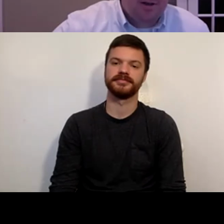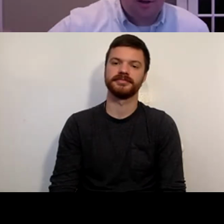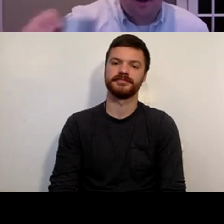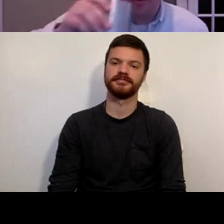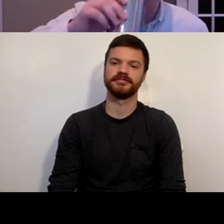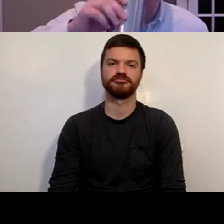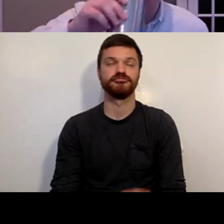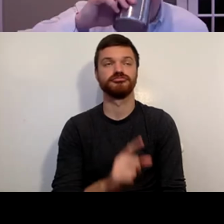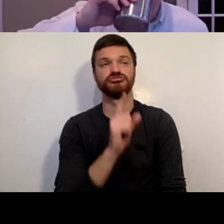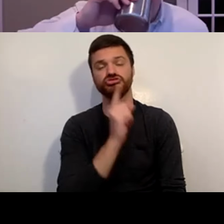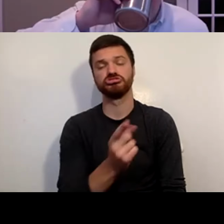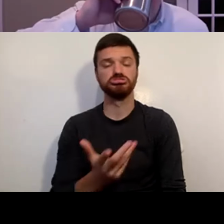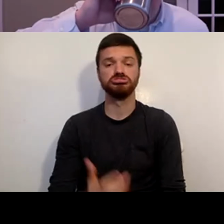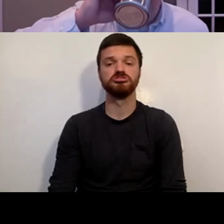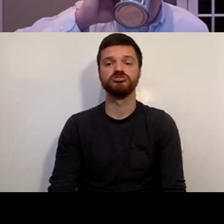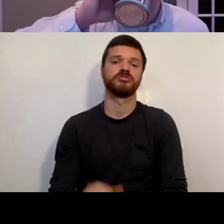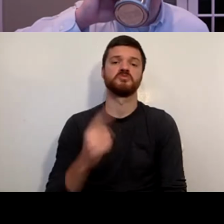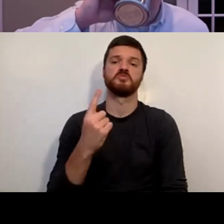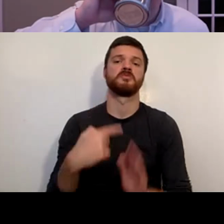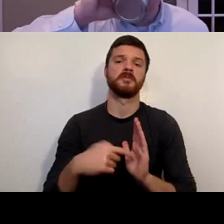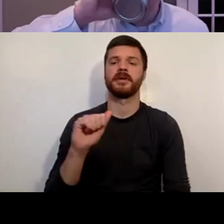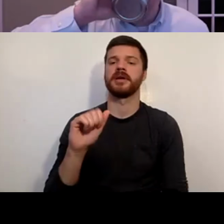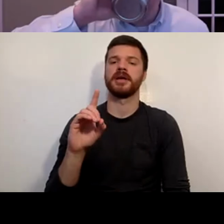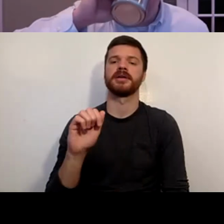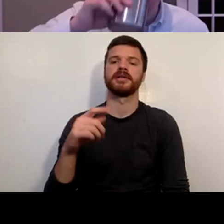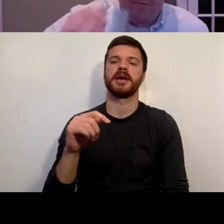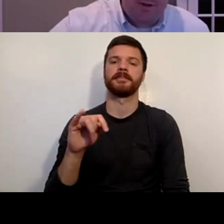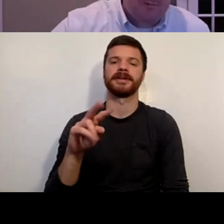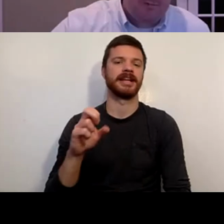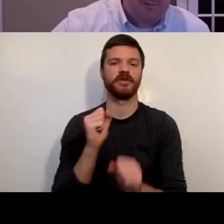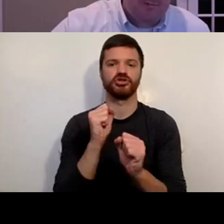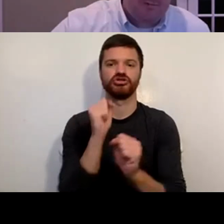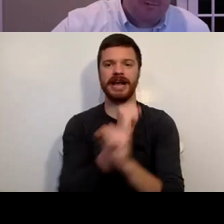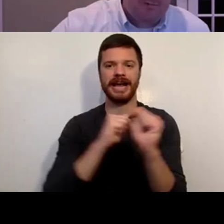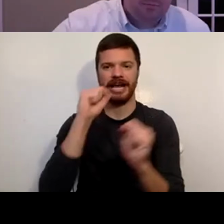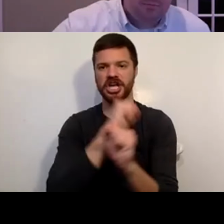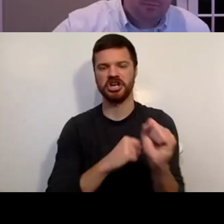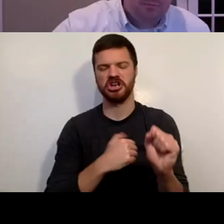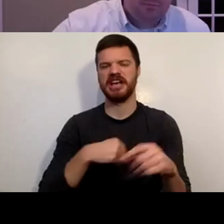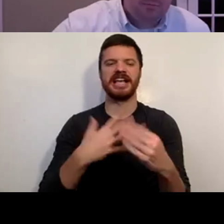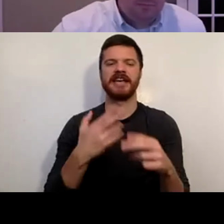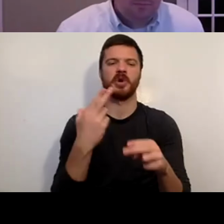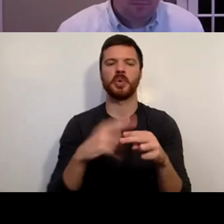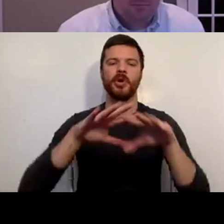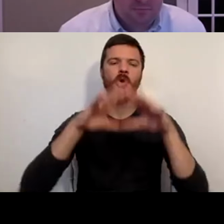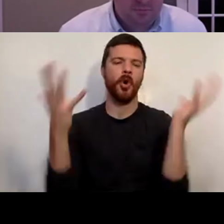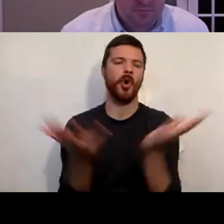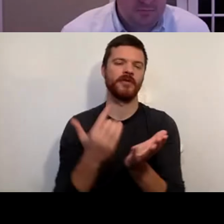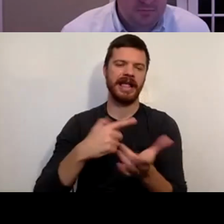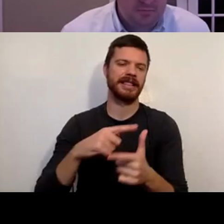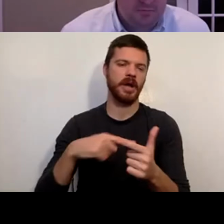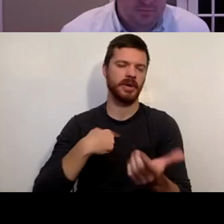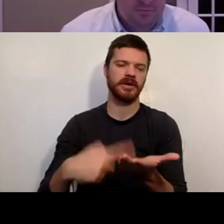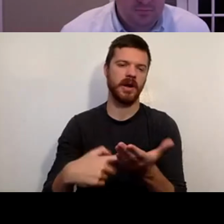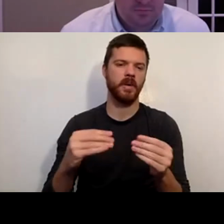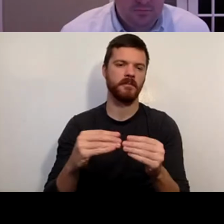Sure. I guess an adaptive strategy, I'm going to give a very quick overview because we can talk more about it in the next